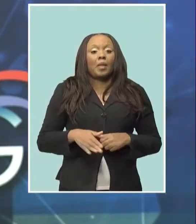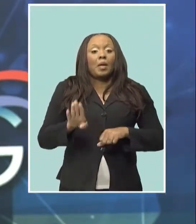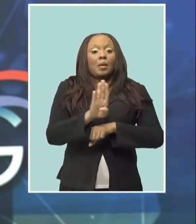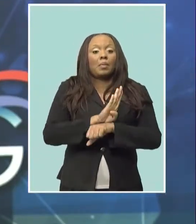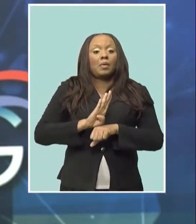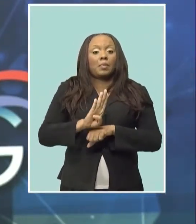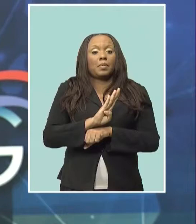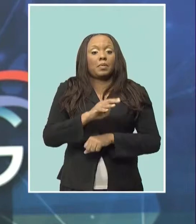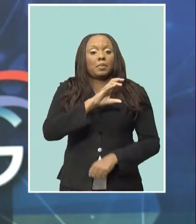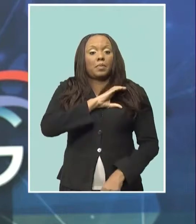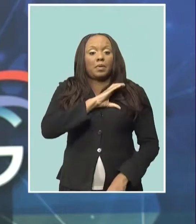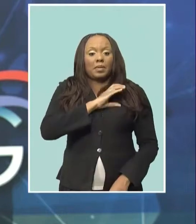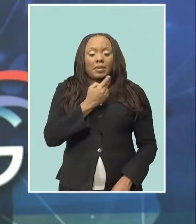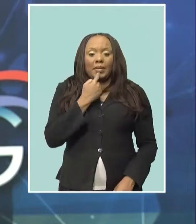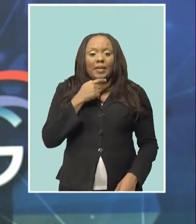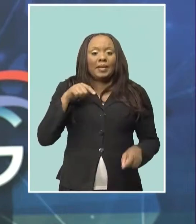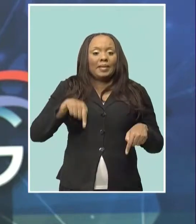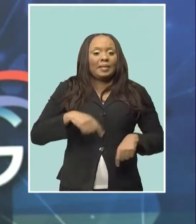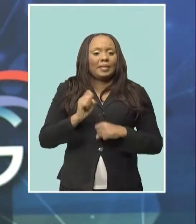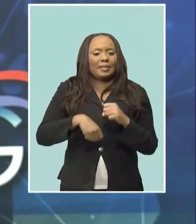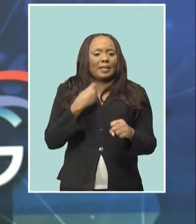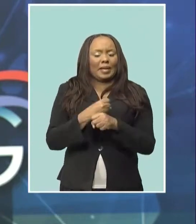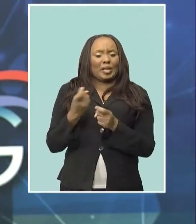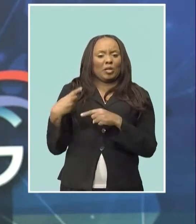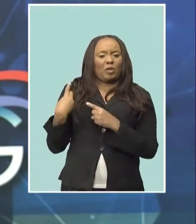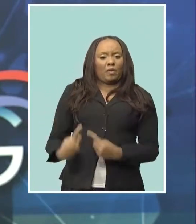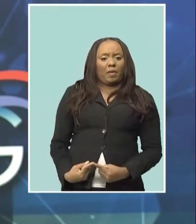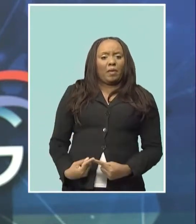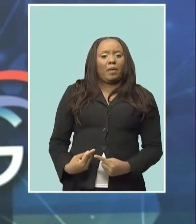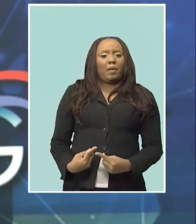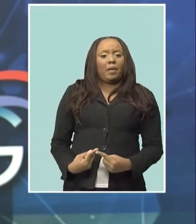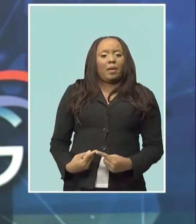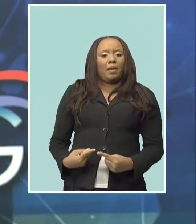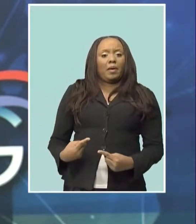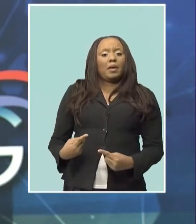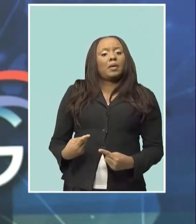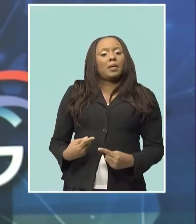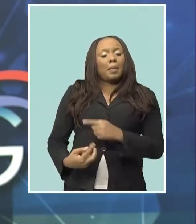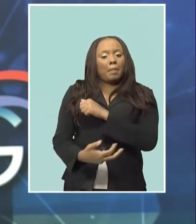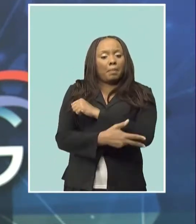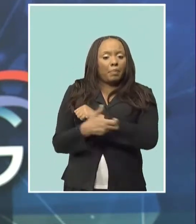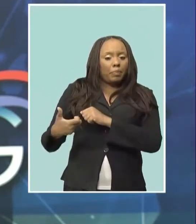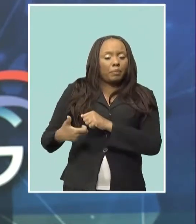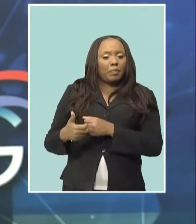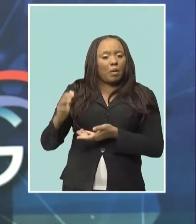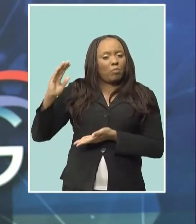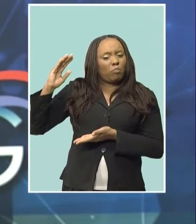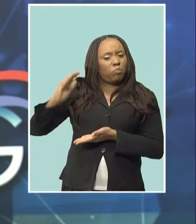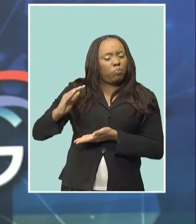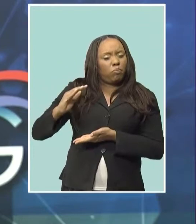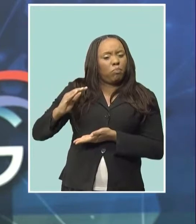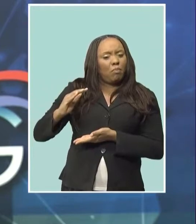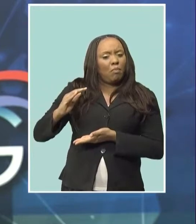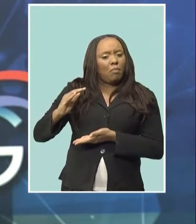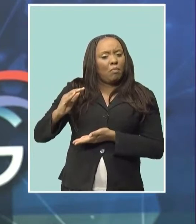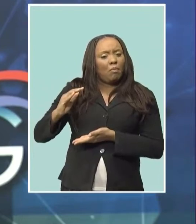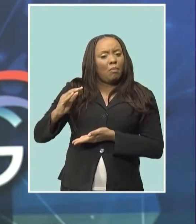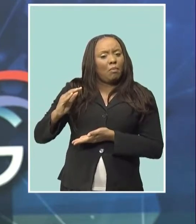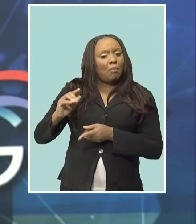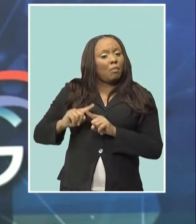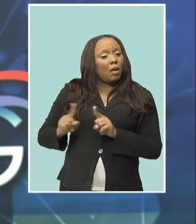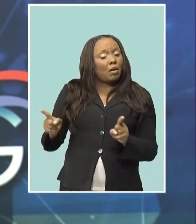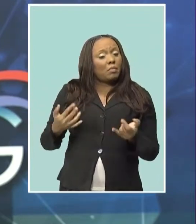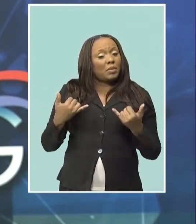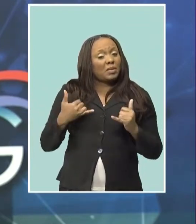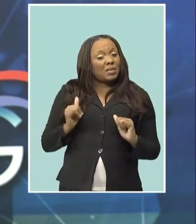in burglaries so far for 2023 compared with the same period last year. However, police have also been closely